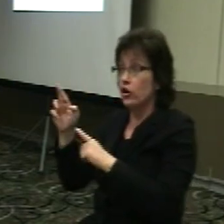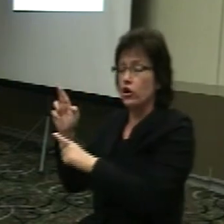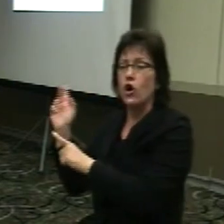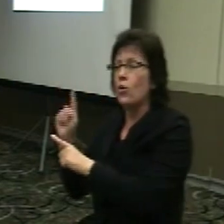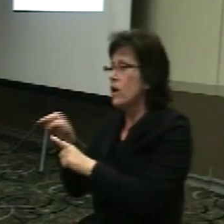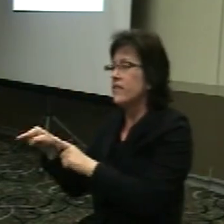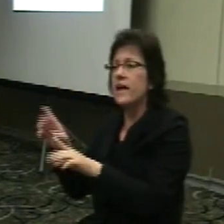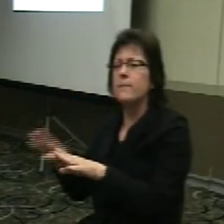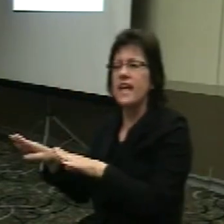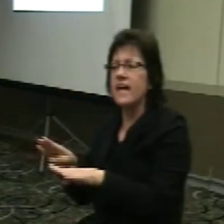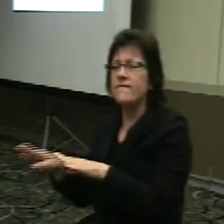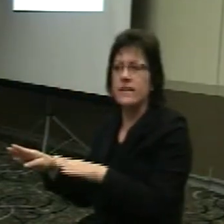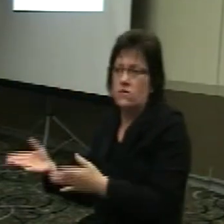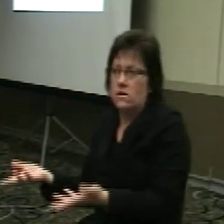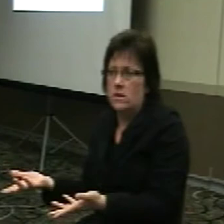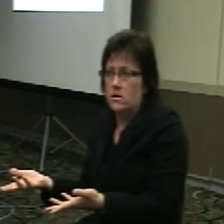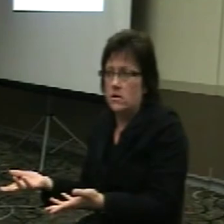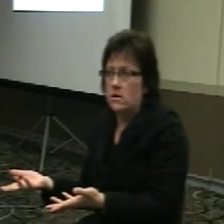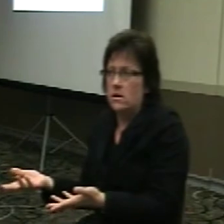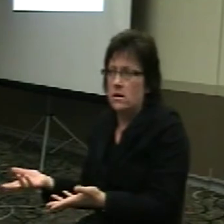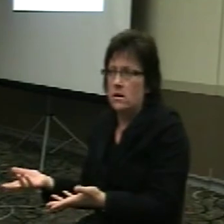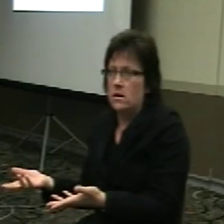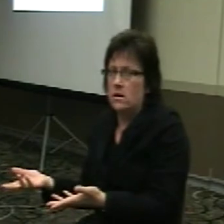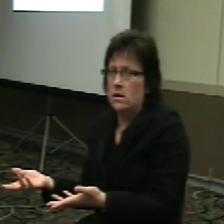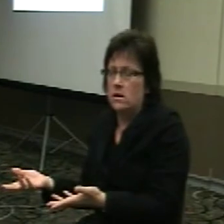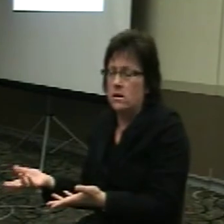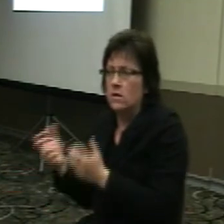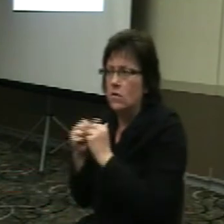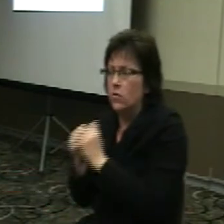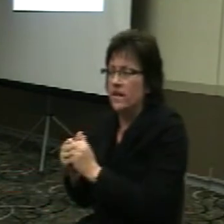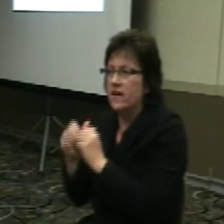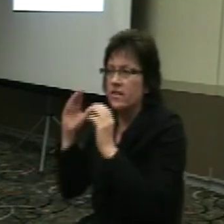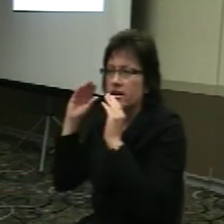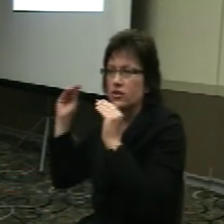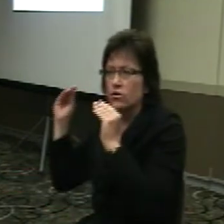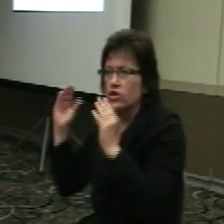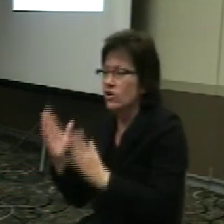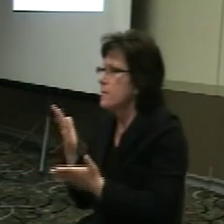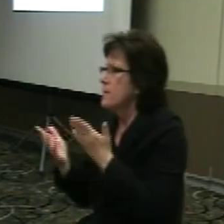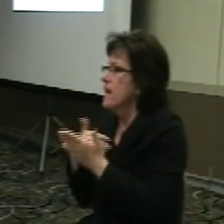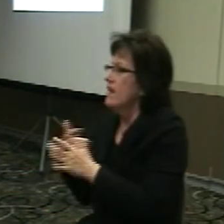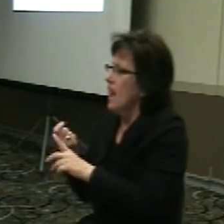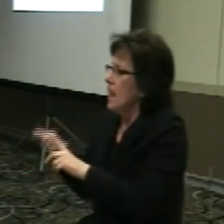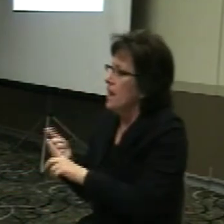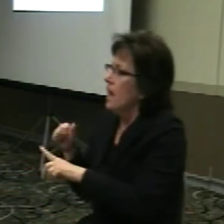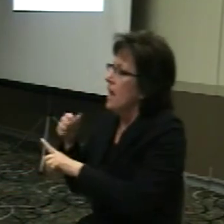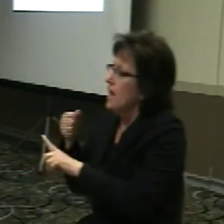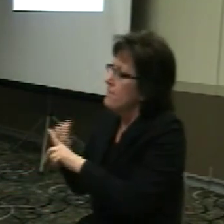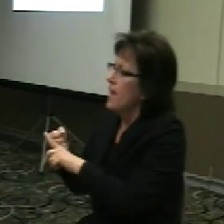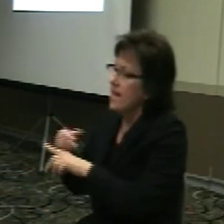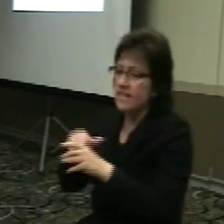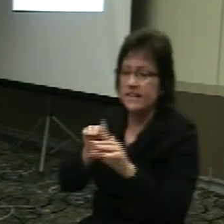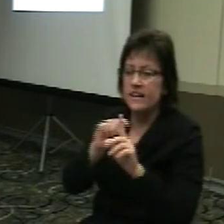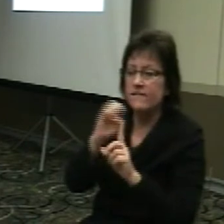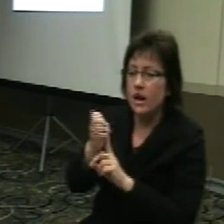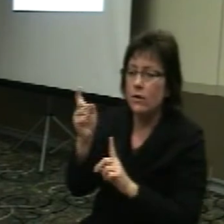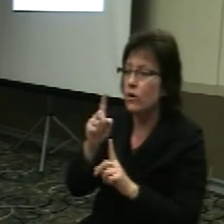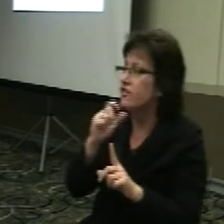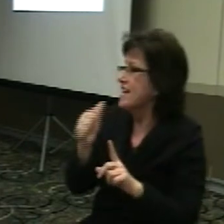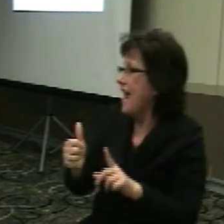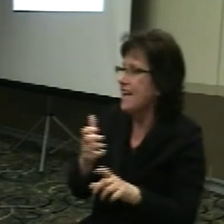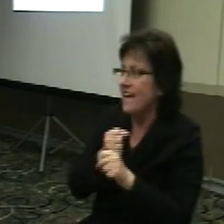probably behave? With the tutor. It probably will have very little impact in the environment where they're not getting the attention they